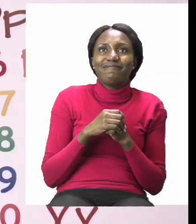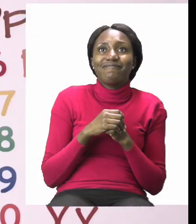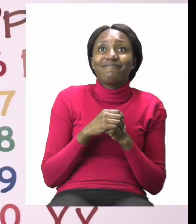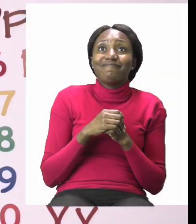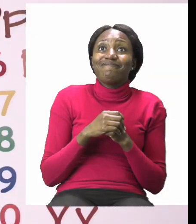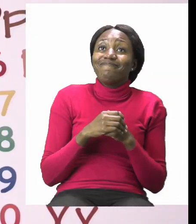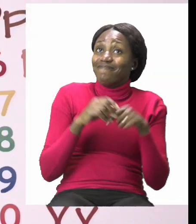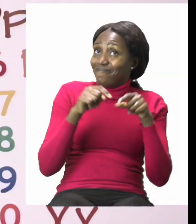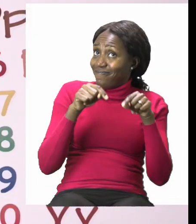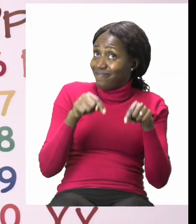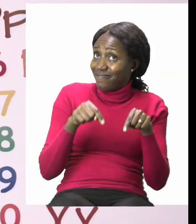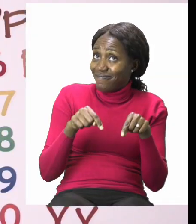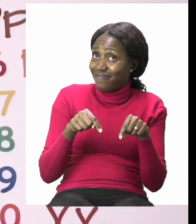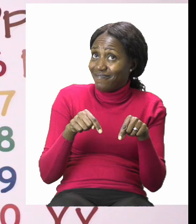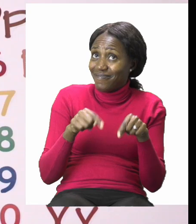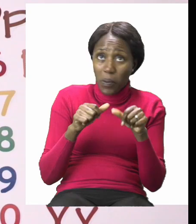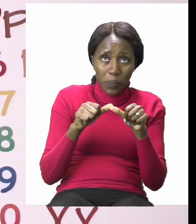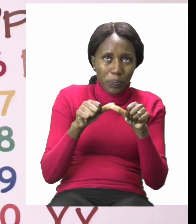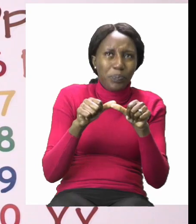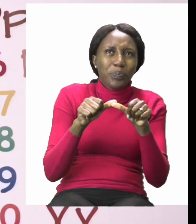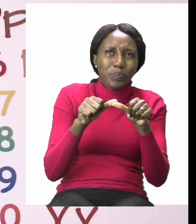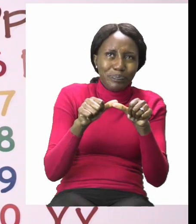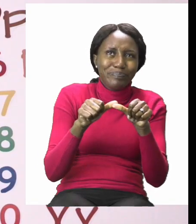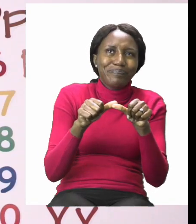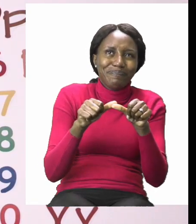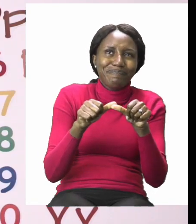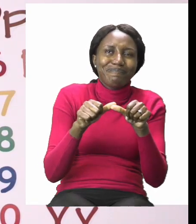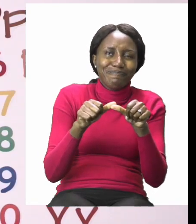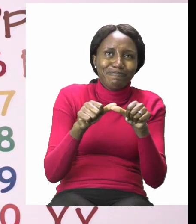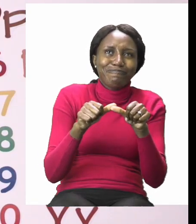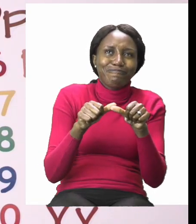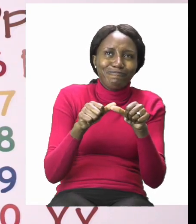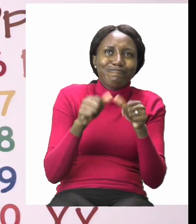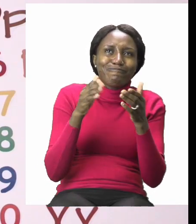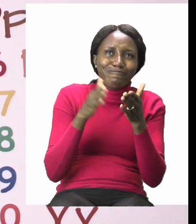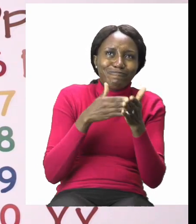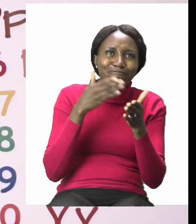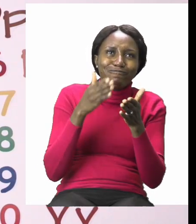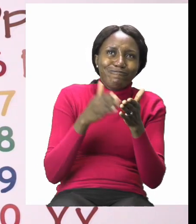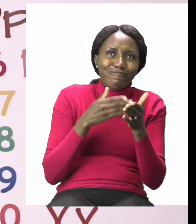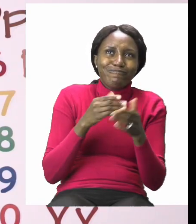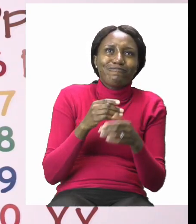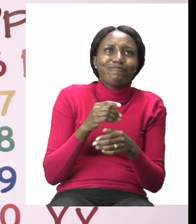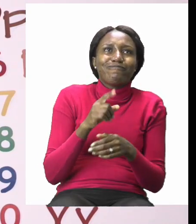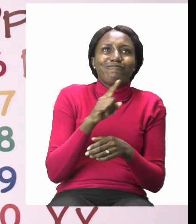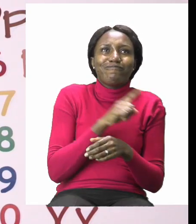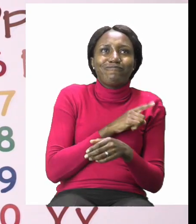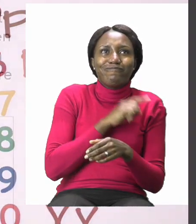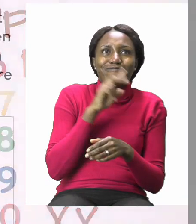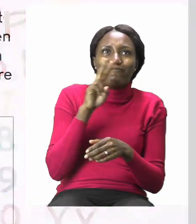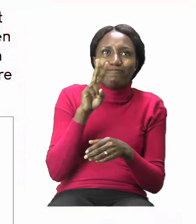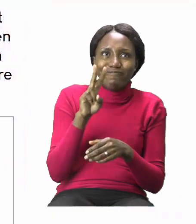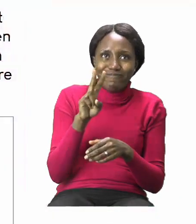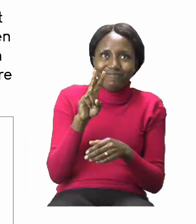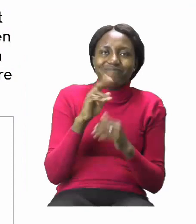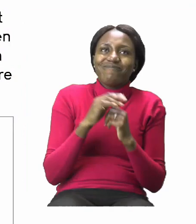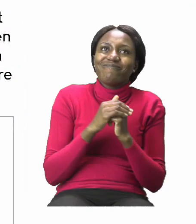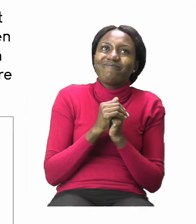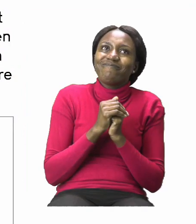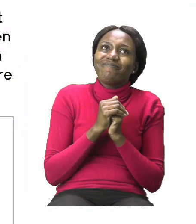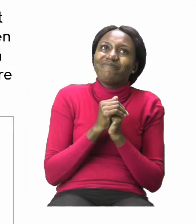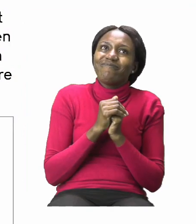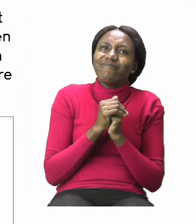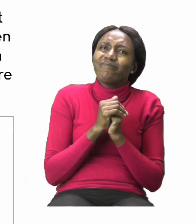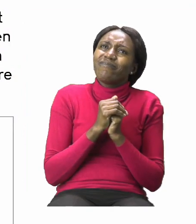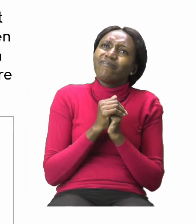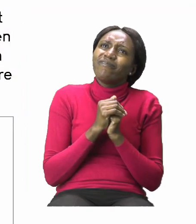Now we're going to move on with our lesson by starting on page 12. On page